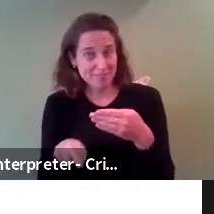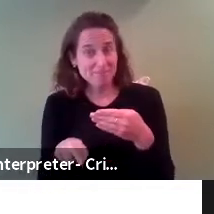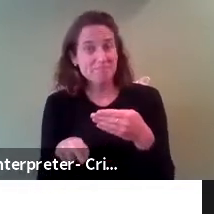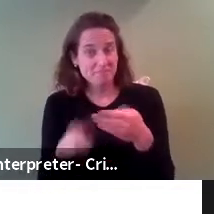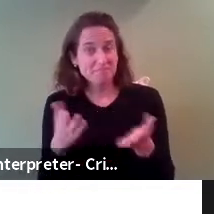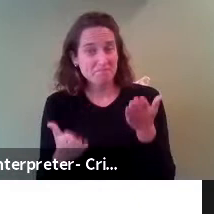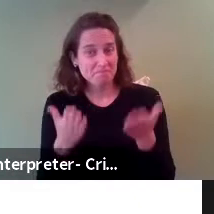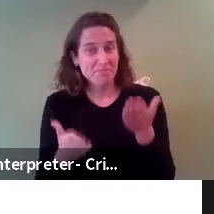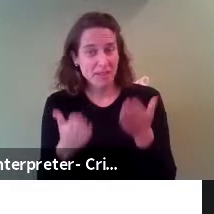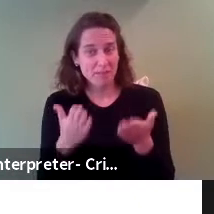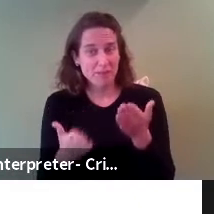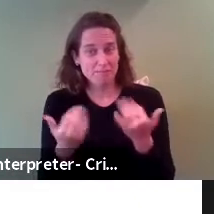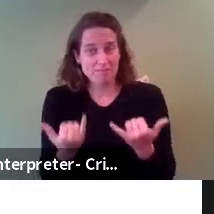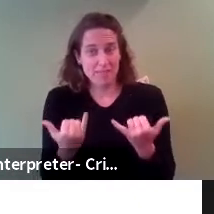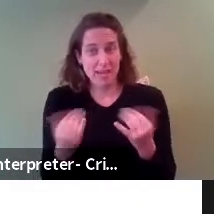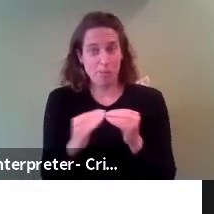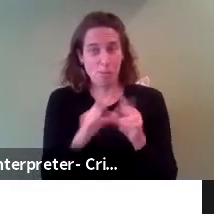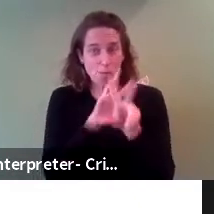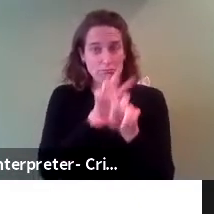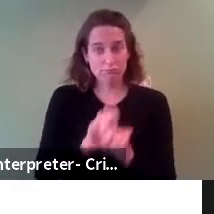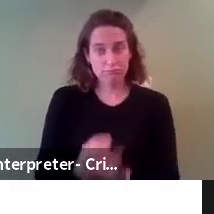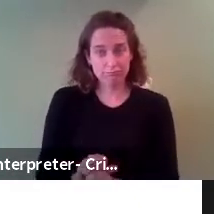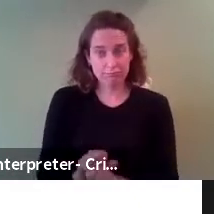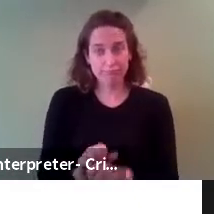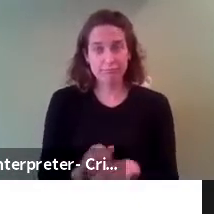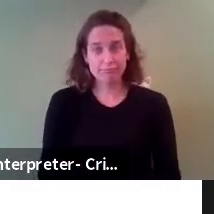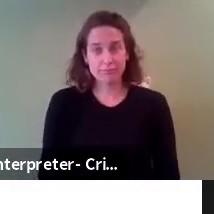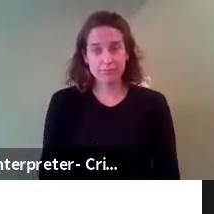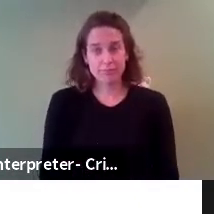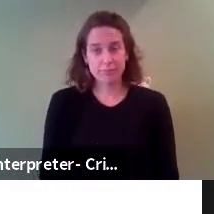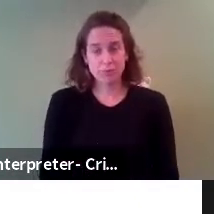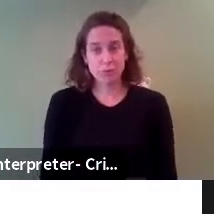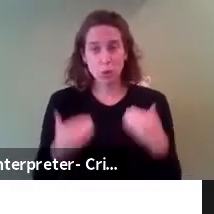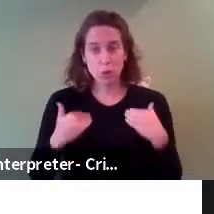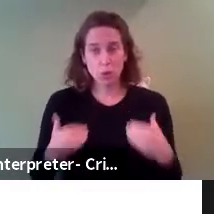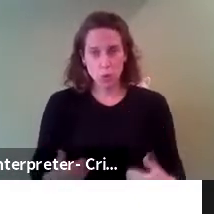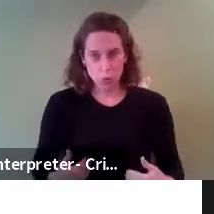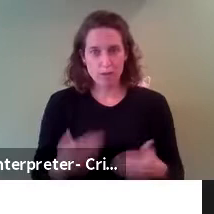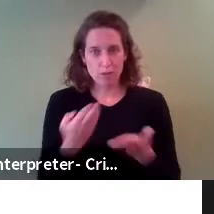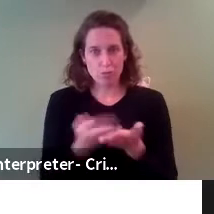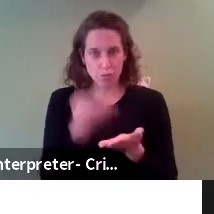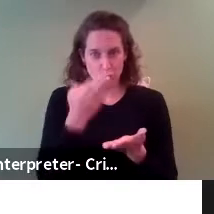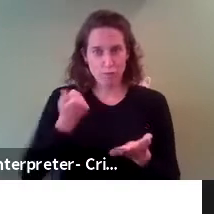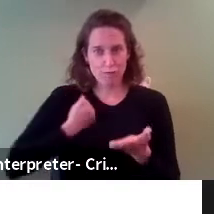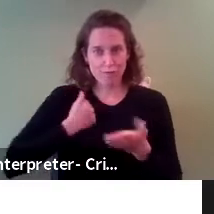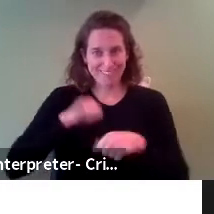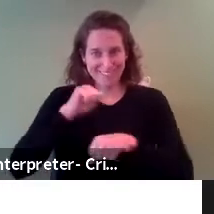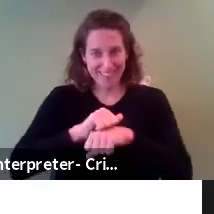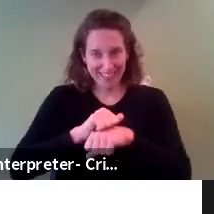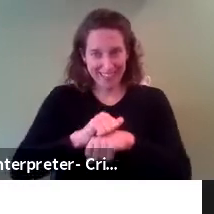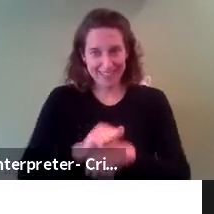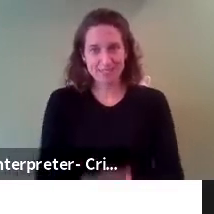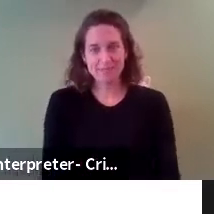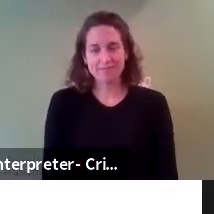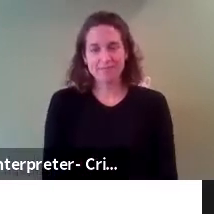maybe we've just been able to adjust, and human beings have proven that they are resilient after all. And perhaps if we